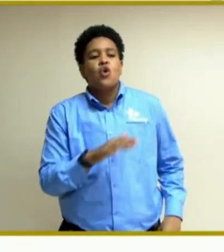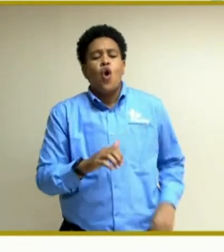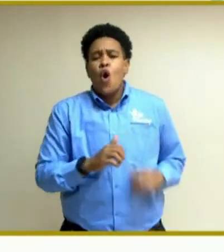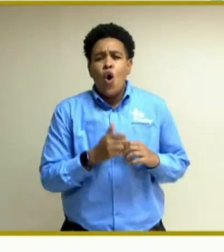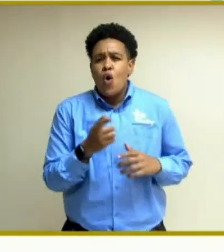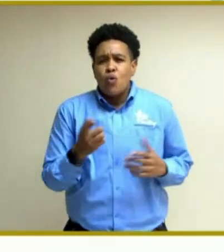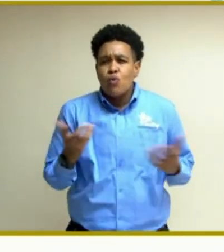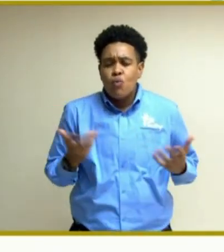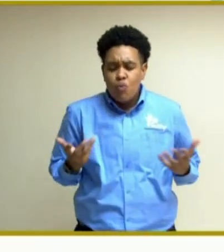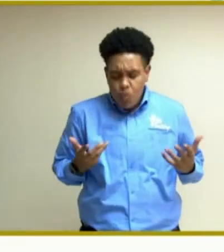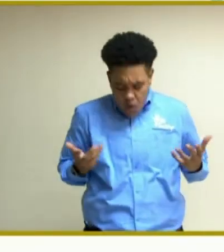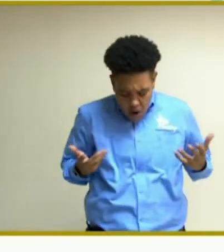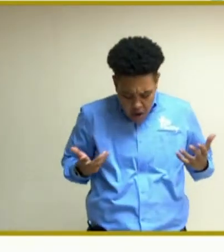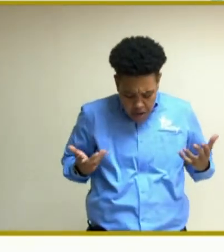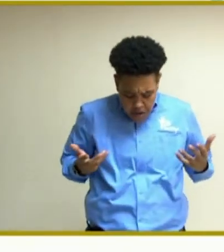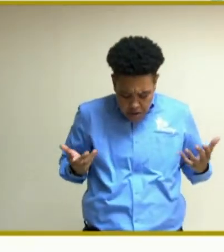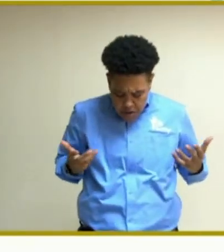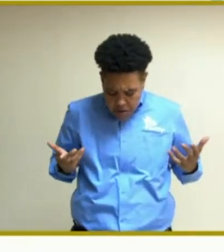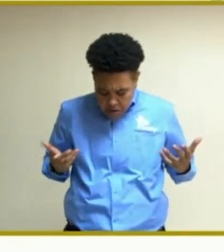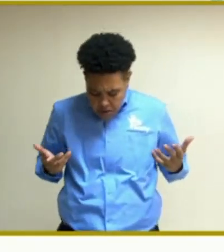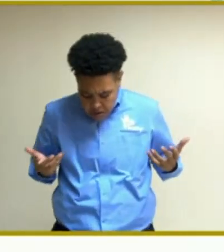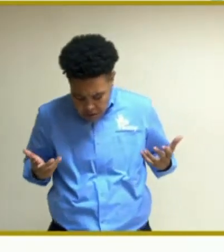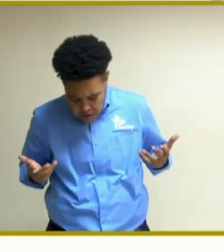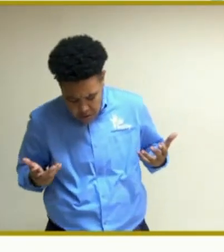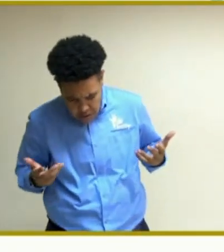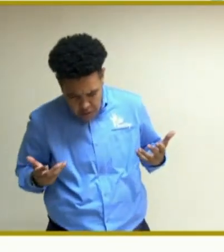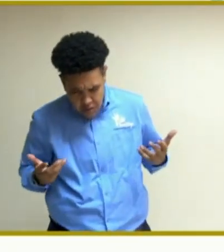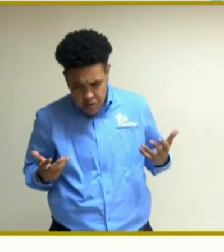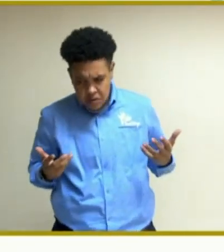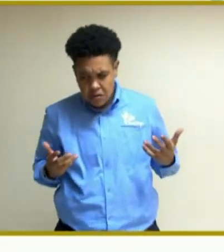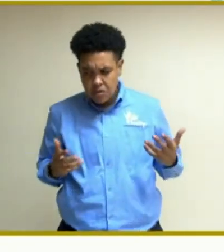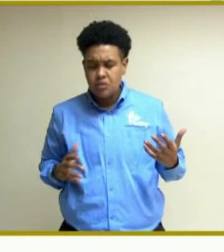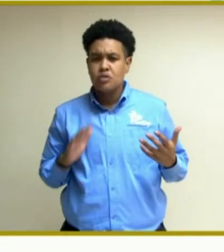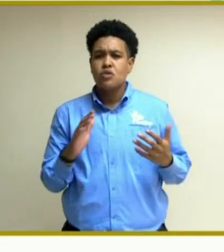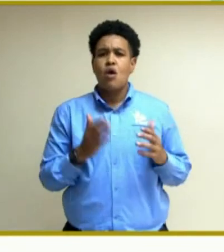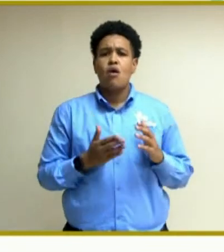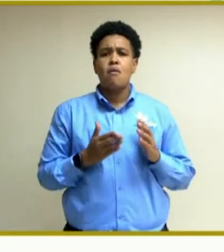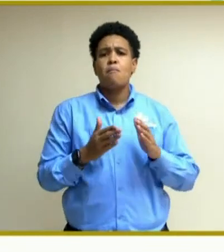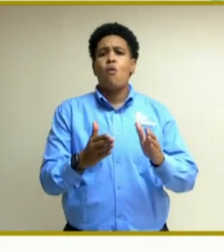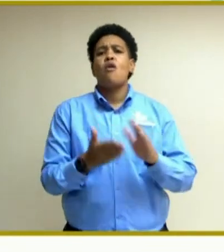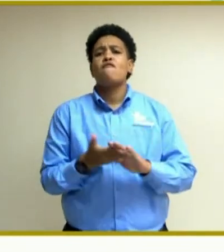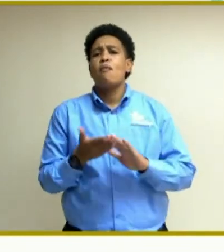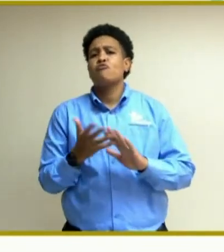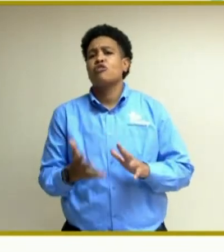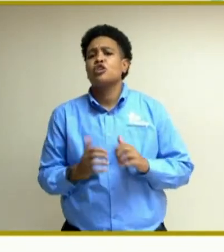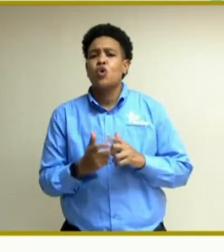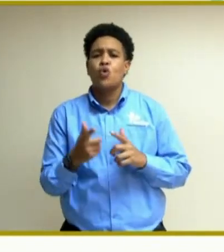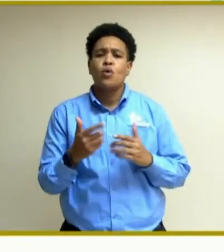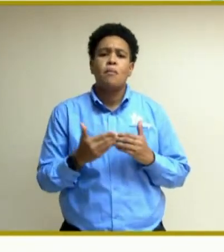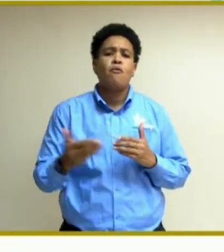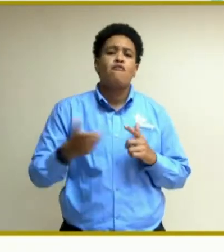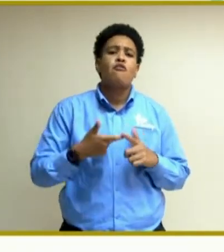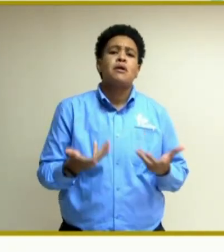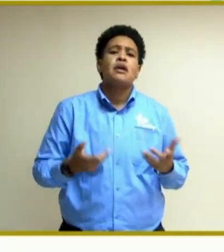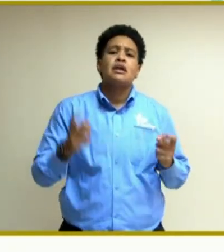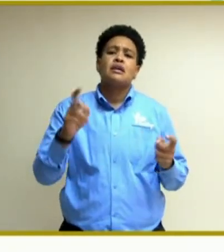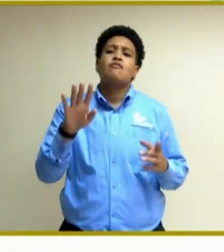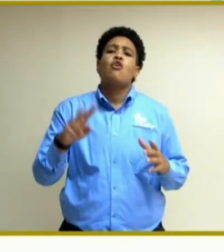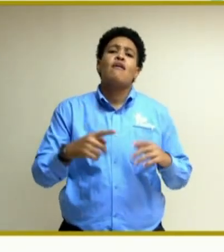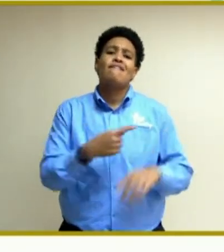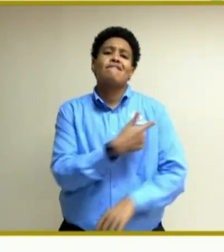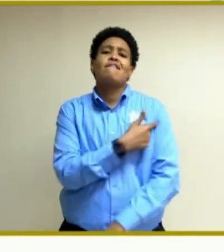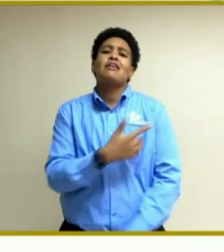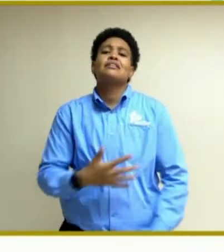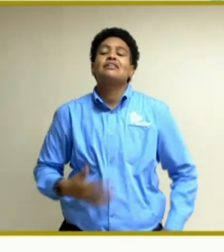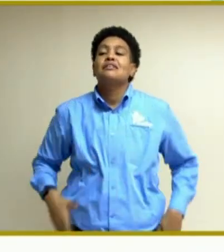you, what's your new modus operandi, if you will? How do you move from here, given that you've had the vaccine?